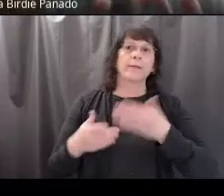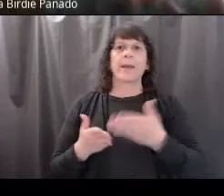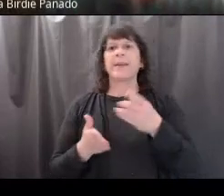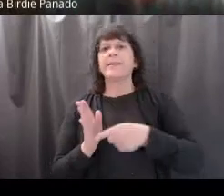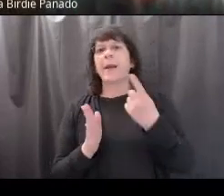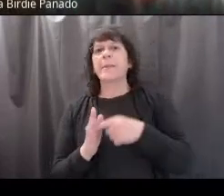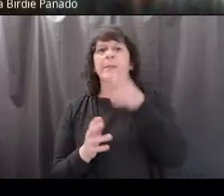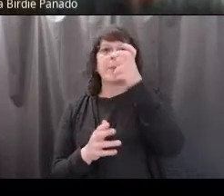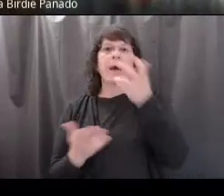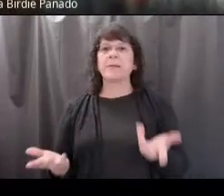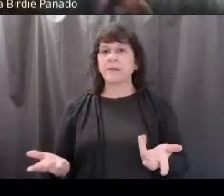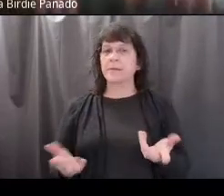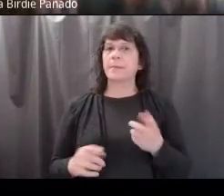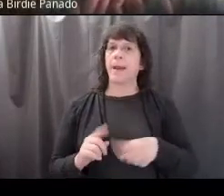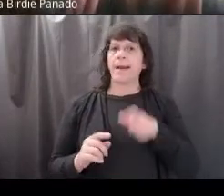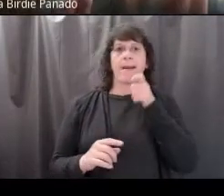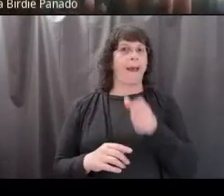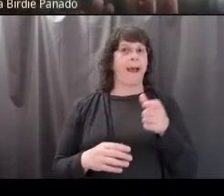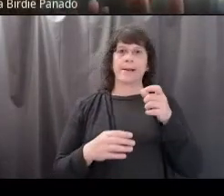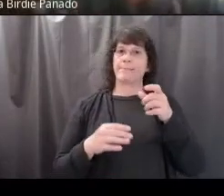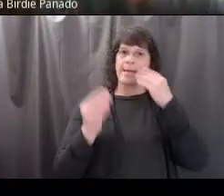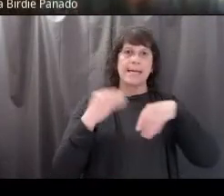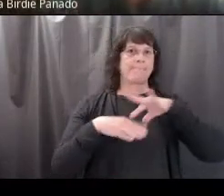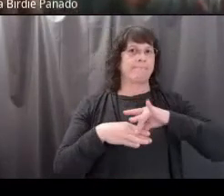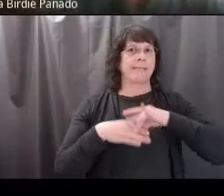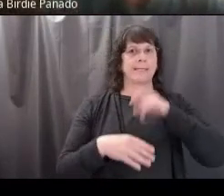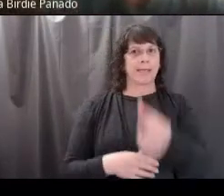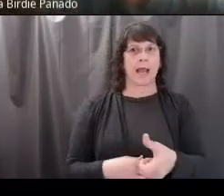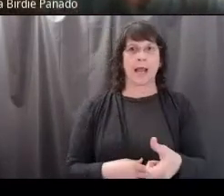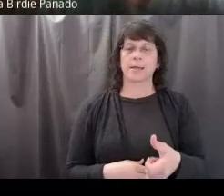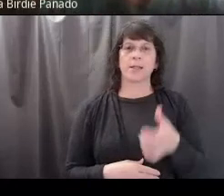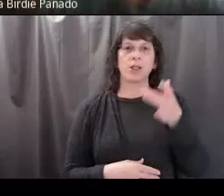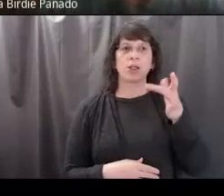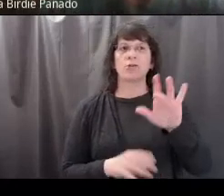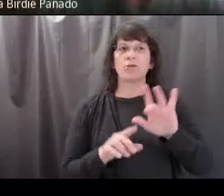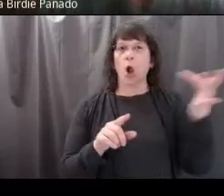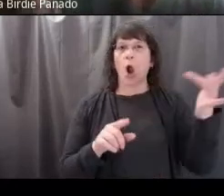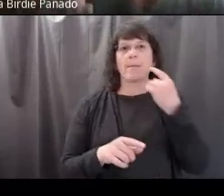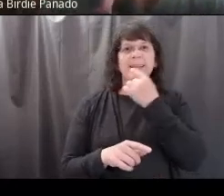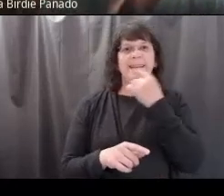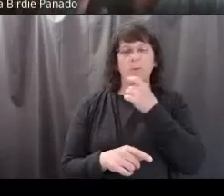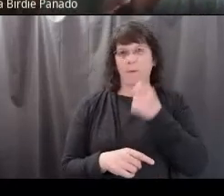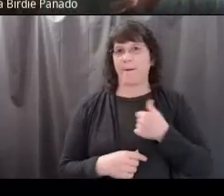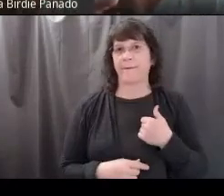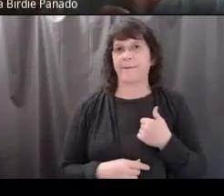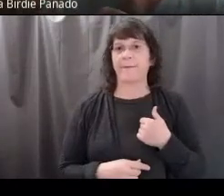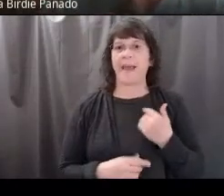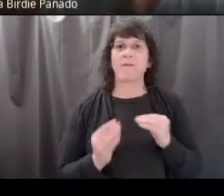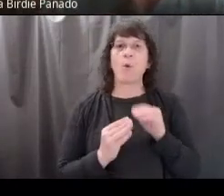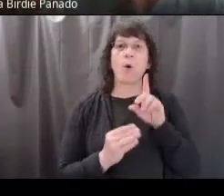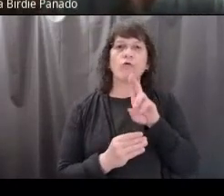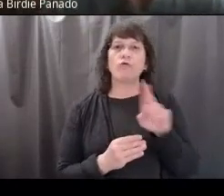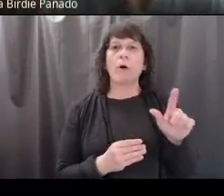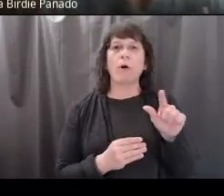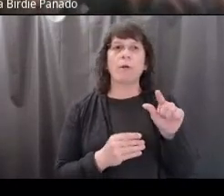sometimes little bugs, but they are not meat eaters. They do not have the sharp teeth. They have more of dull teeth.